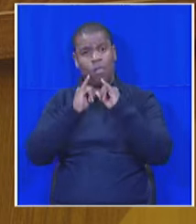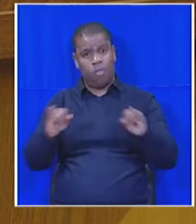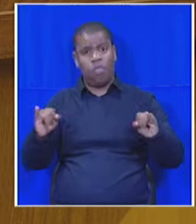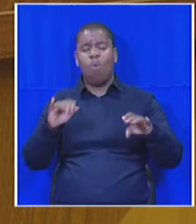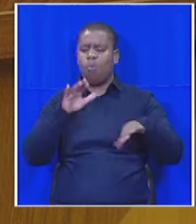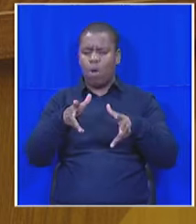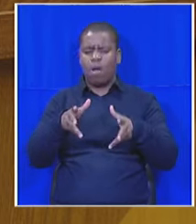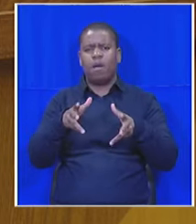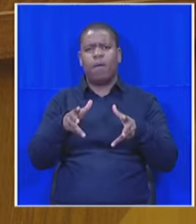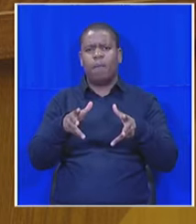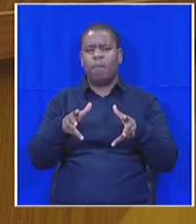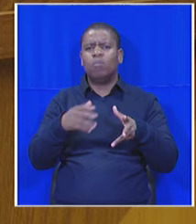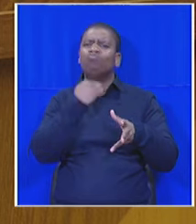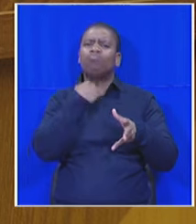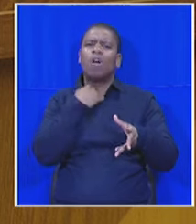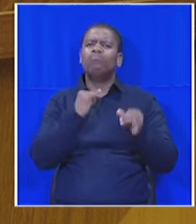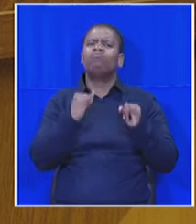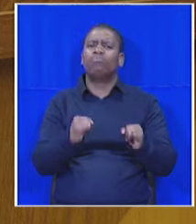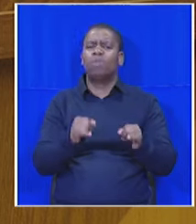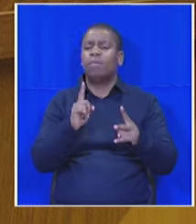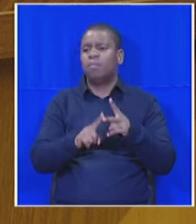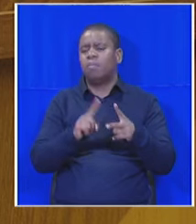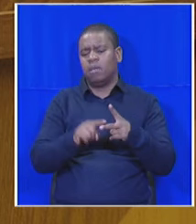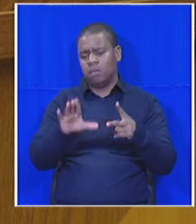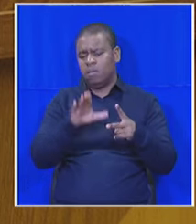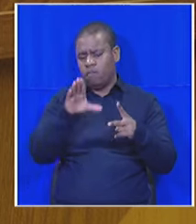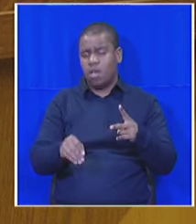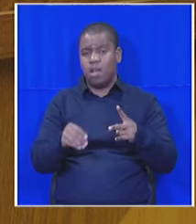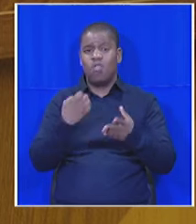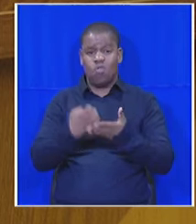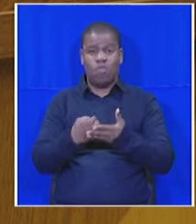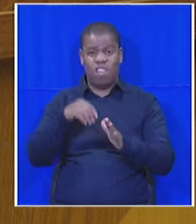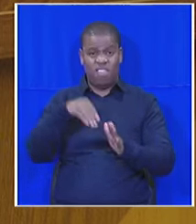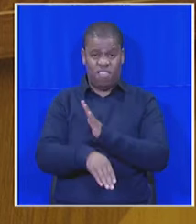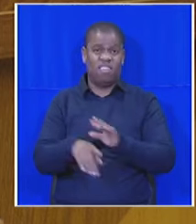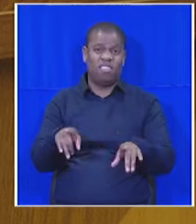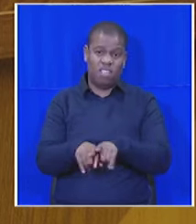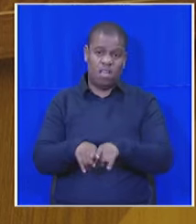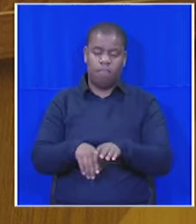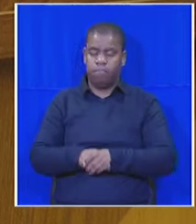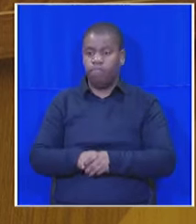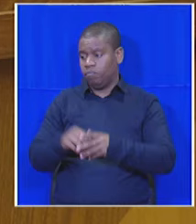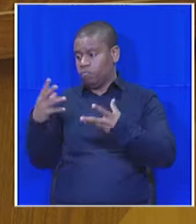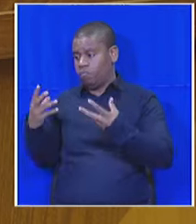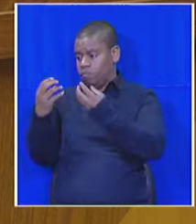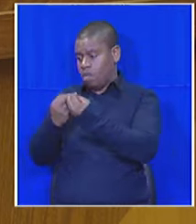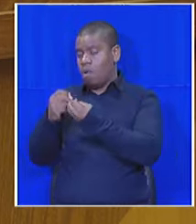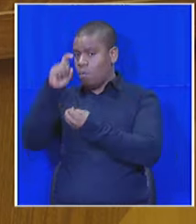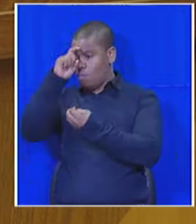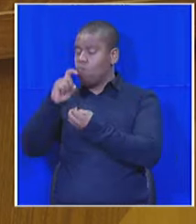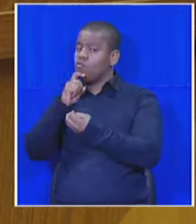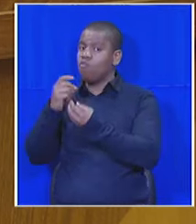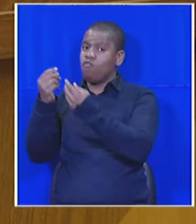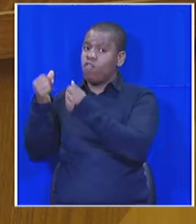current crippling drought and our country's ailing economy. My colleagues in the Finance Portfolio